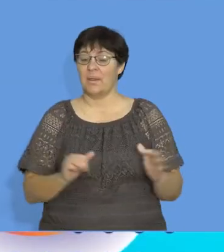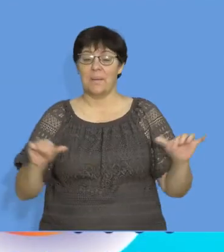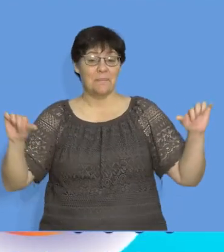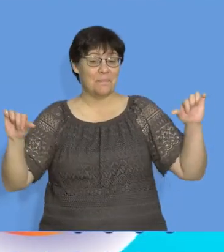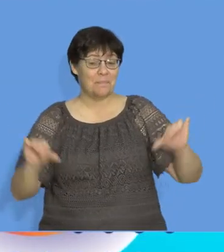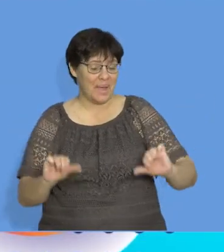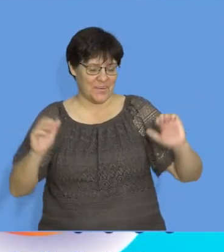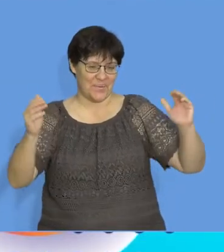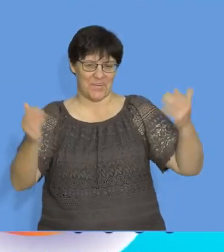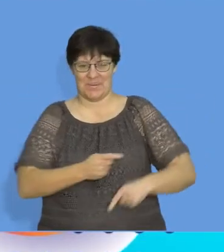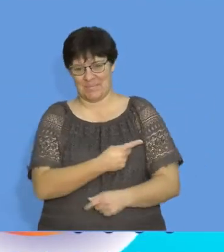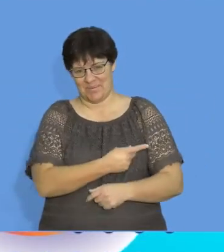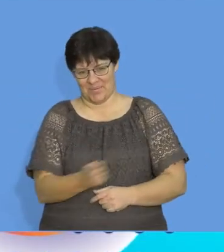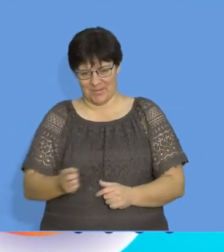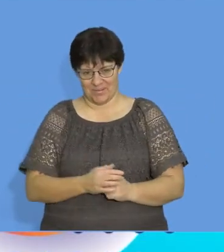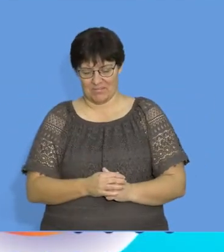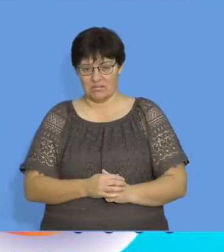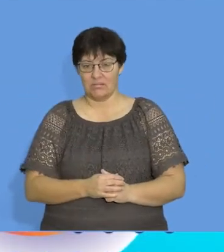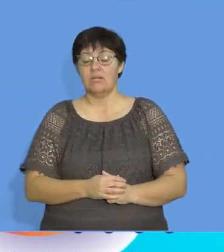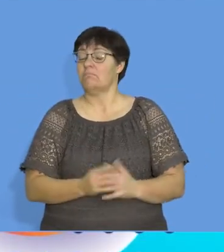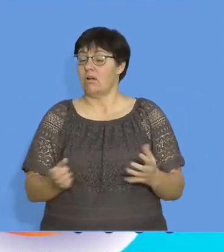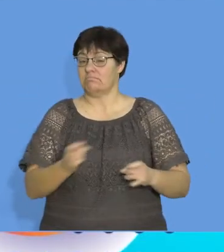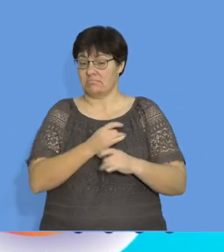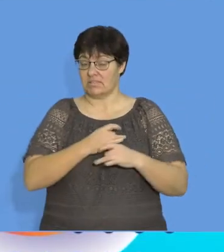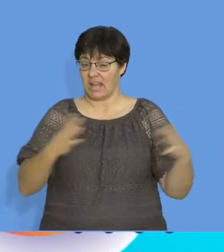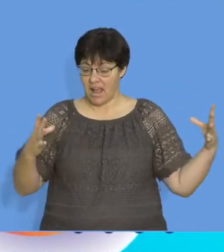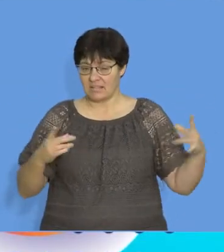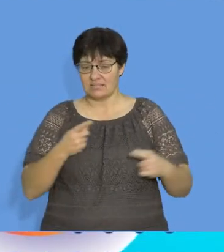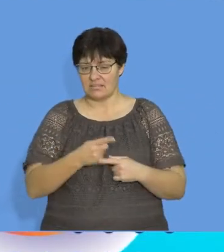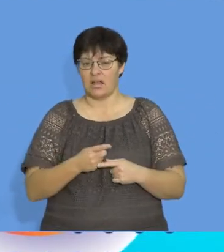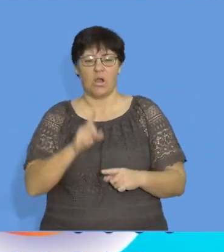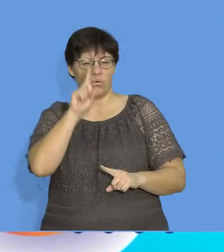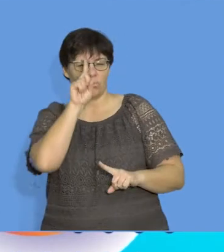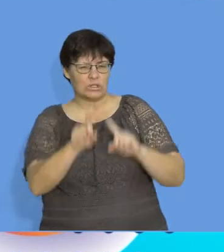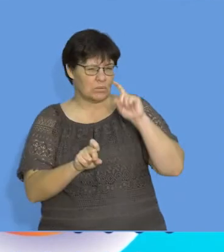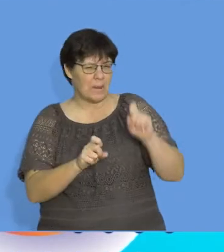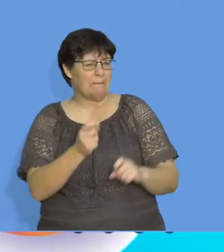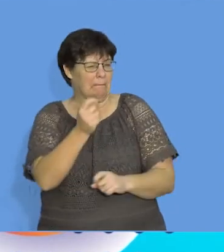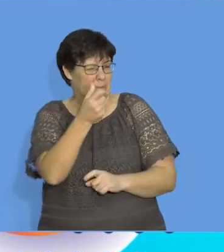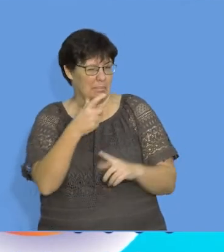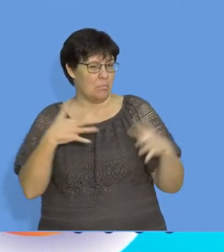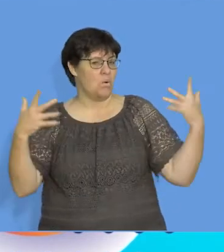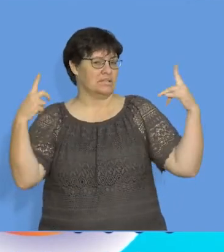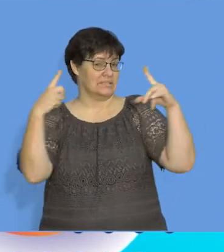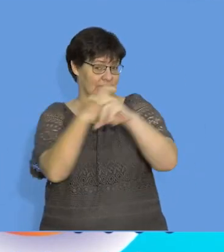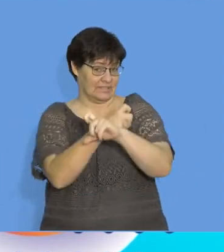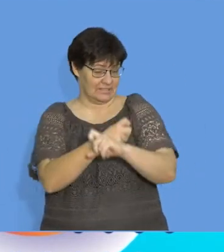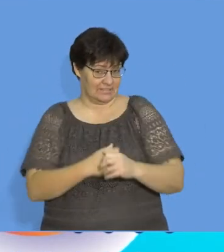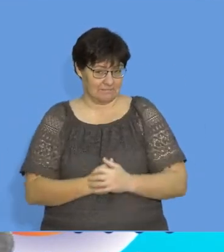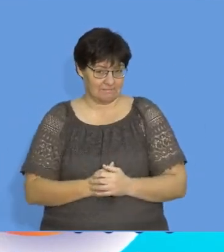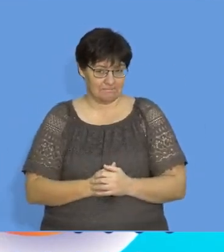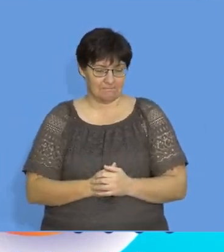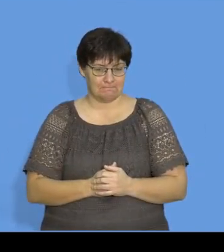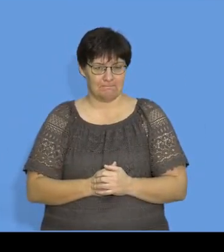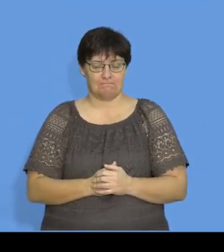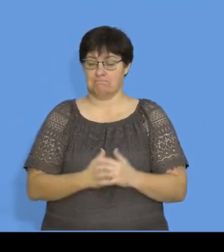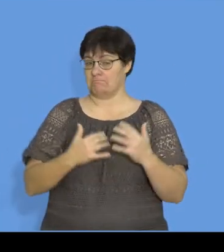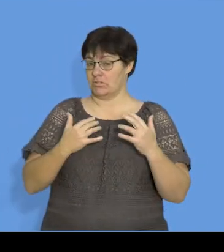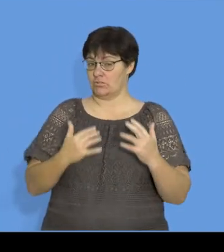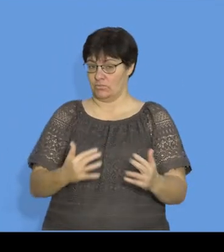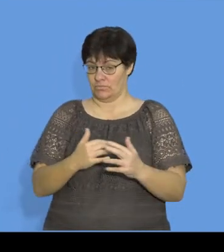Welcome back, everyone. Let's just dive right into some questions that are slightly more difficult, okay?